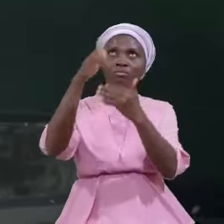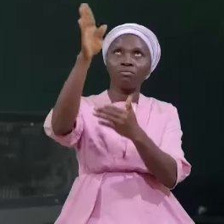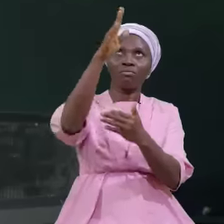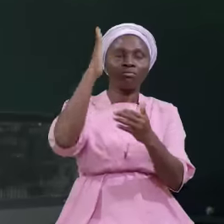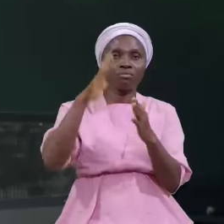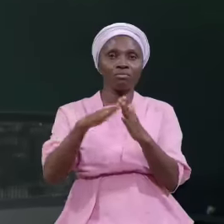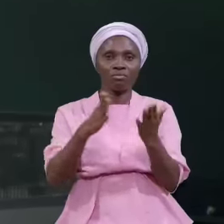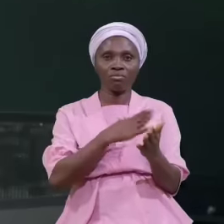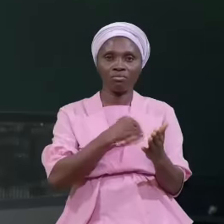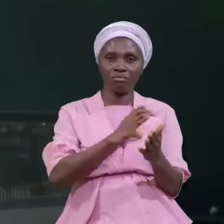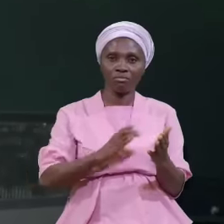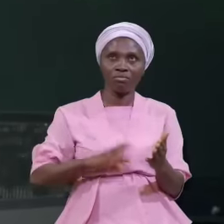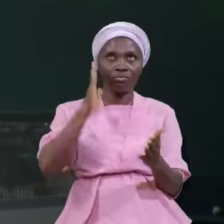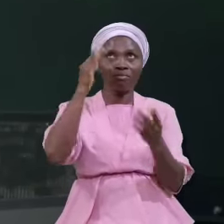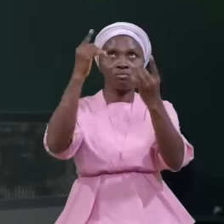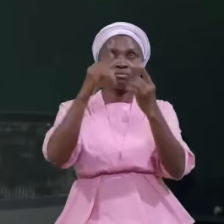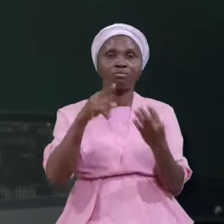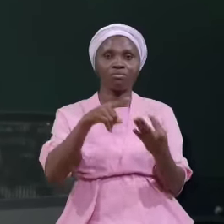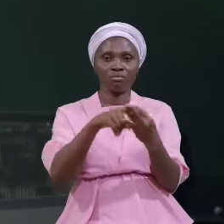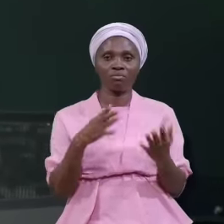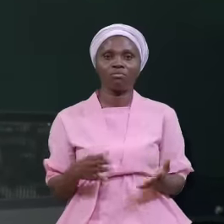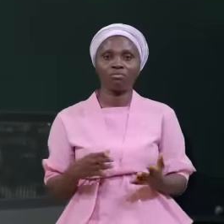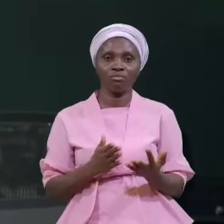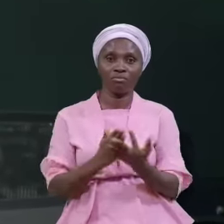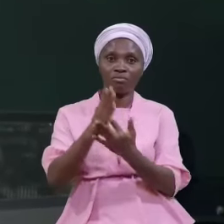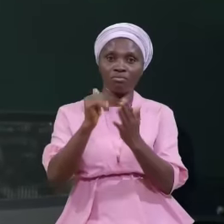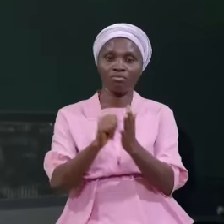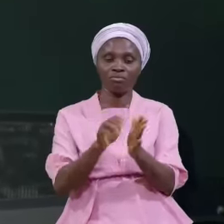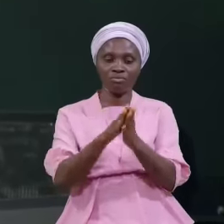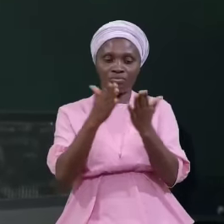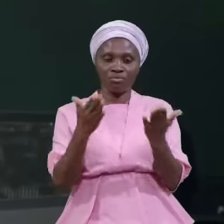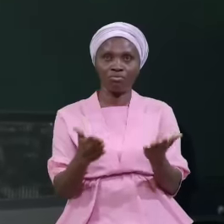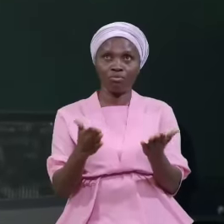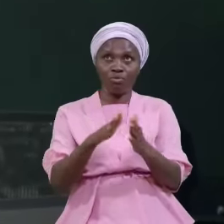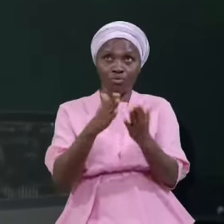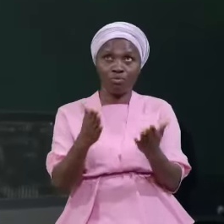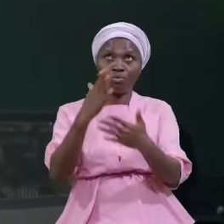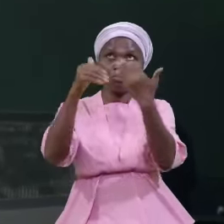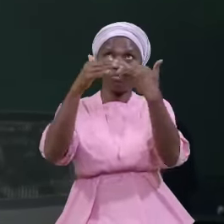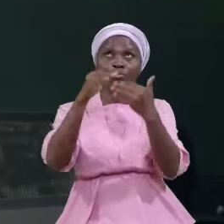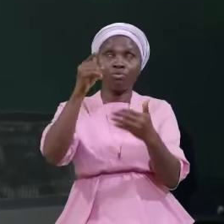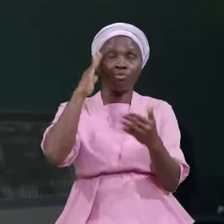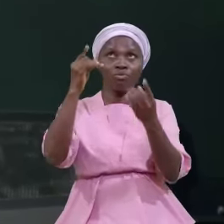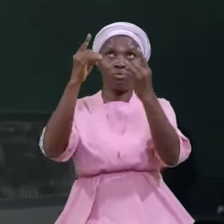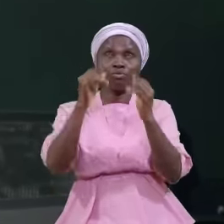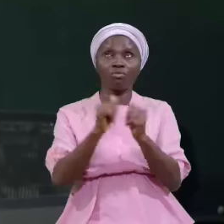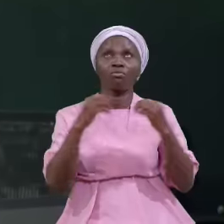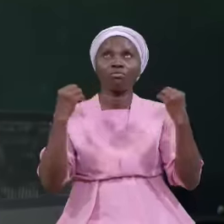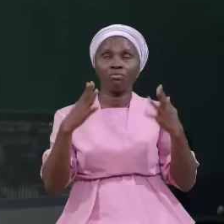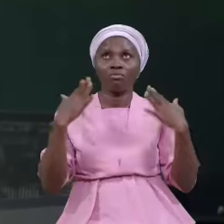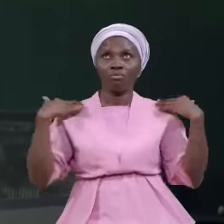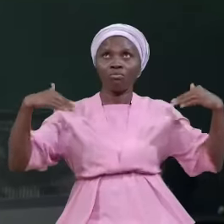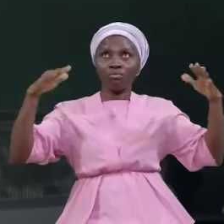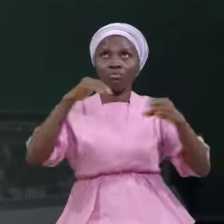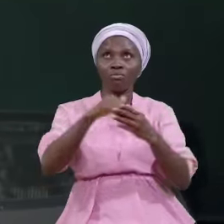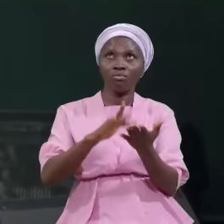come through that opened heaven. He'll come with myriads of angels in the glory and in the clouds,